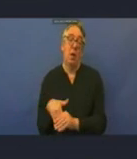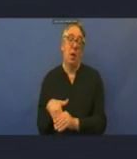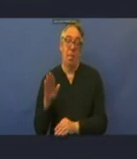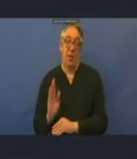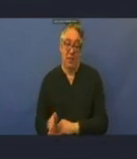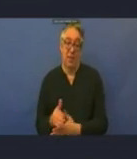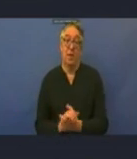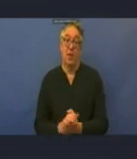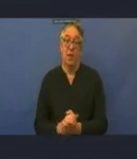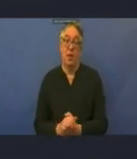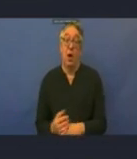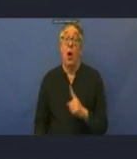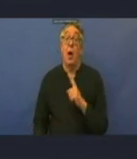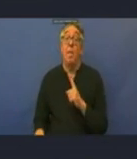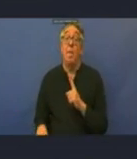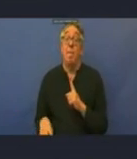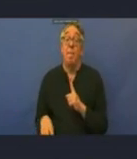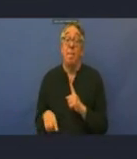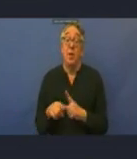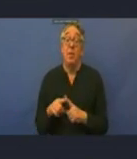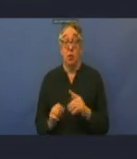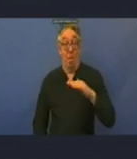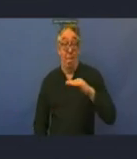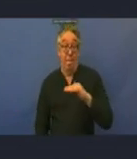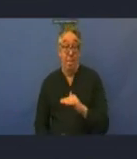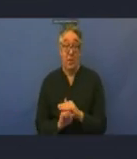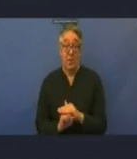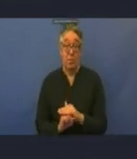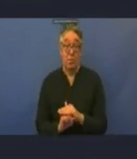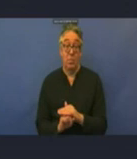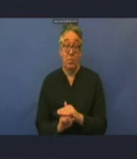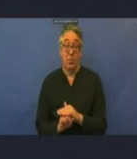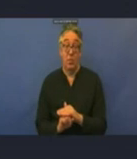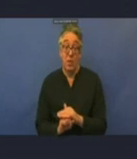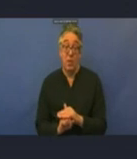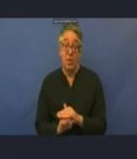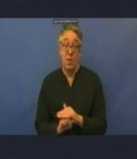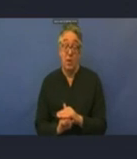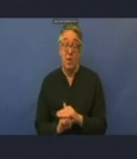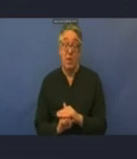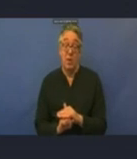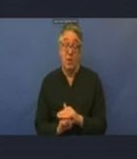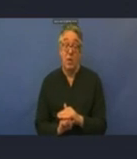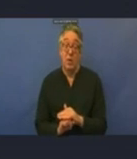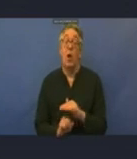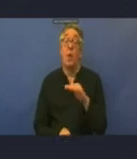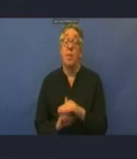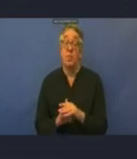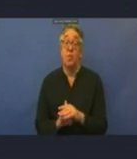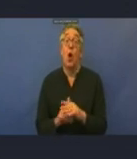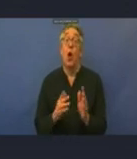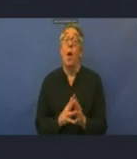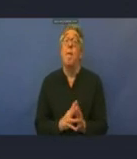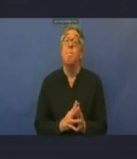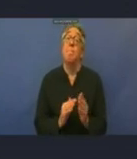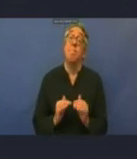have more organizations from an EU or associated country than organizations from